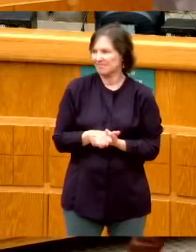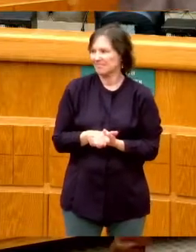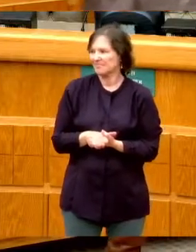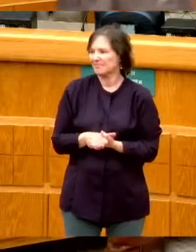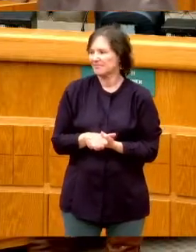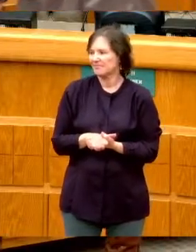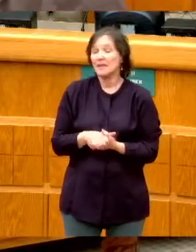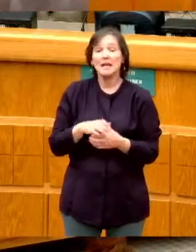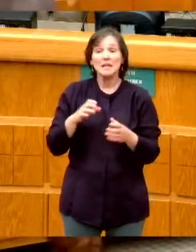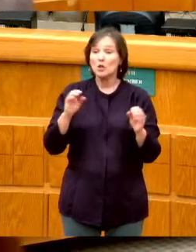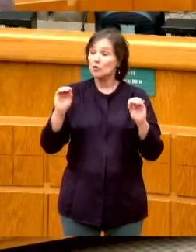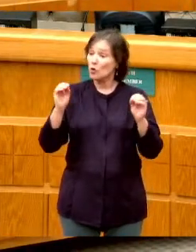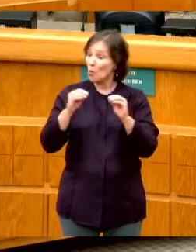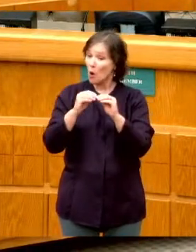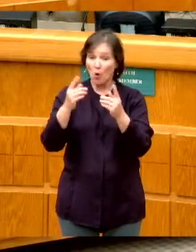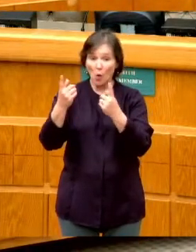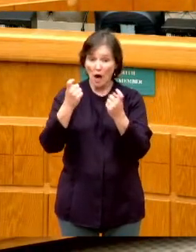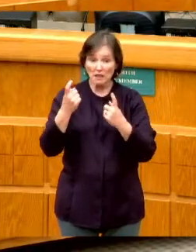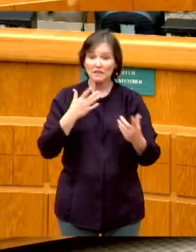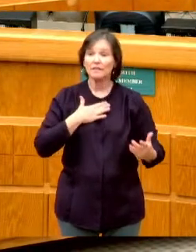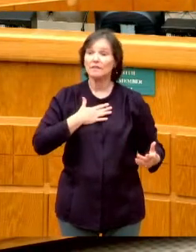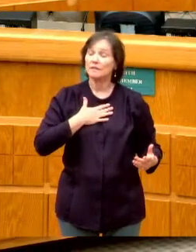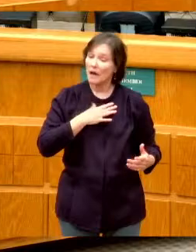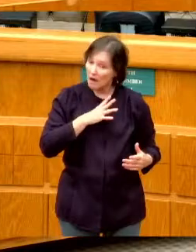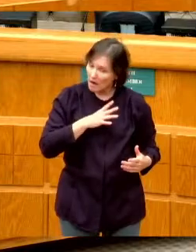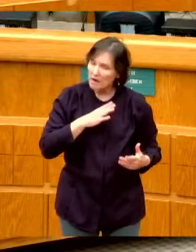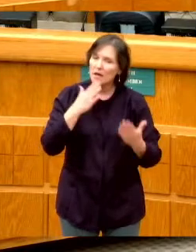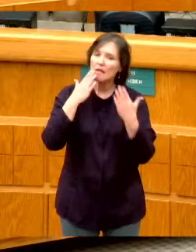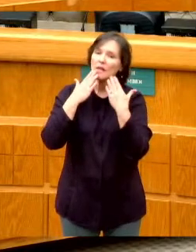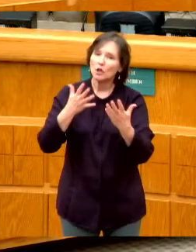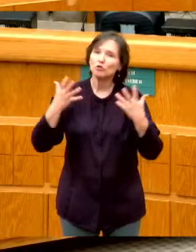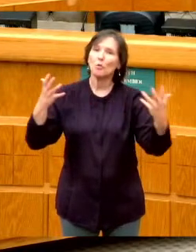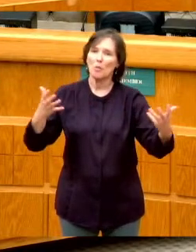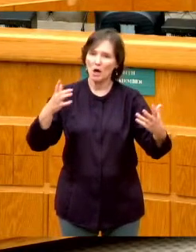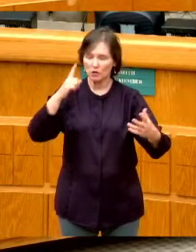Seeing no other questions, thank you very much. Thank you for being here with us, and we'll